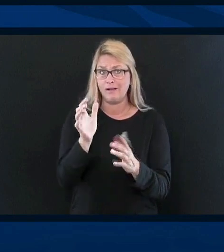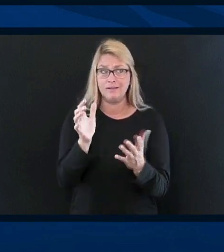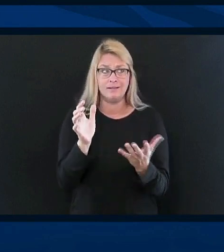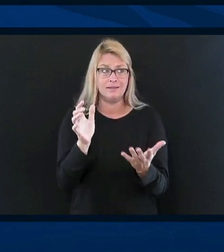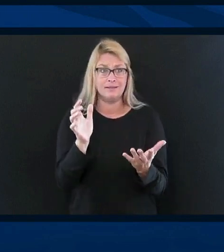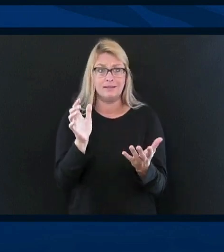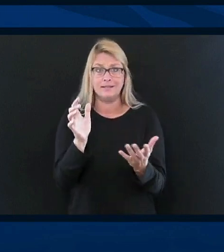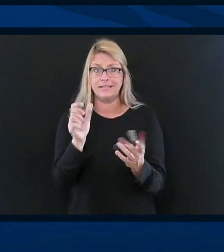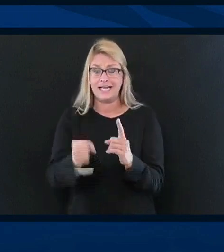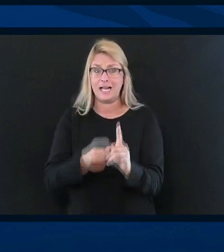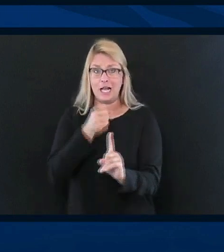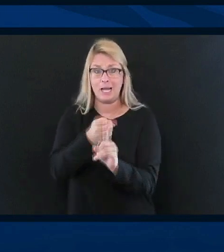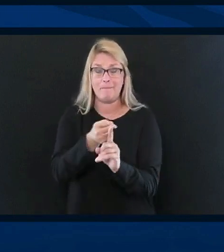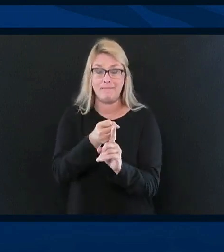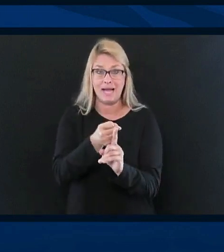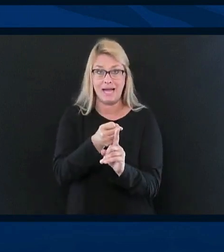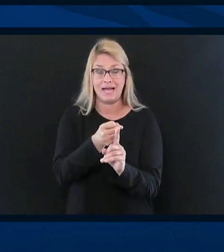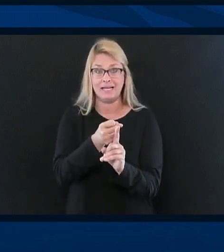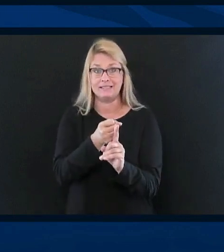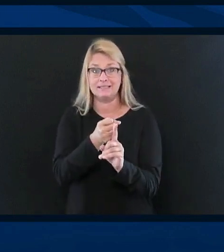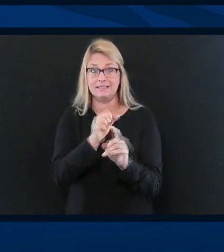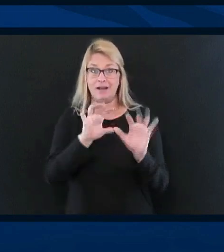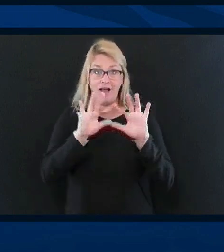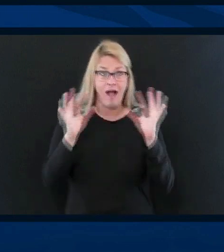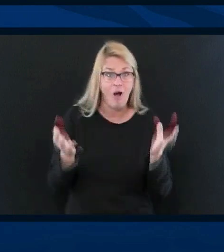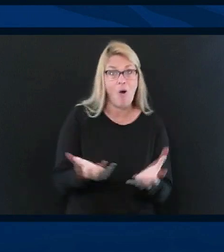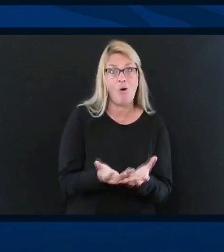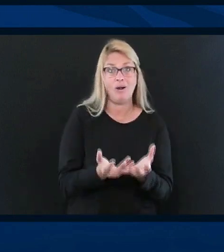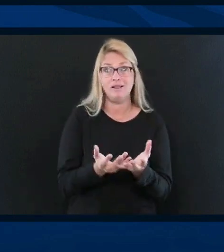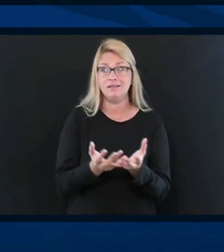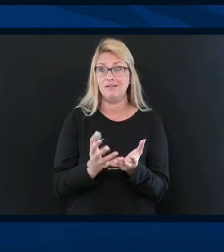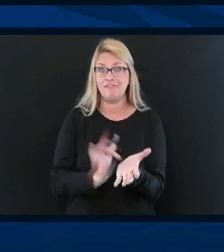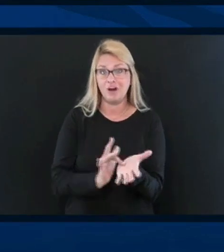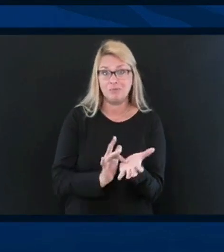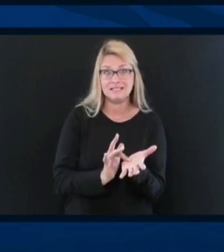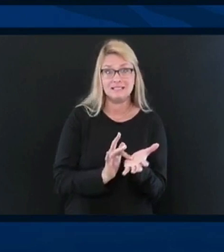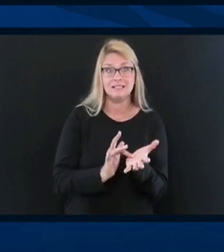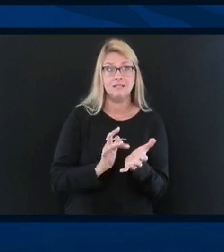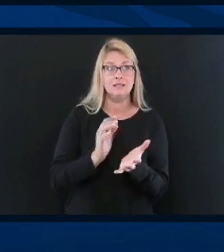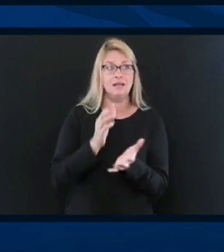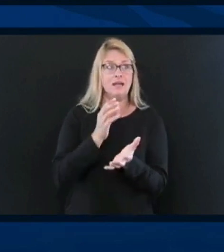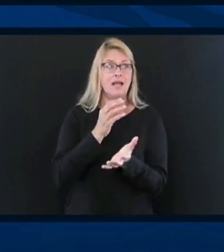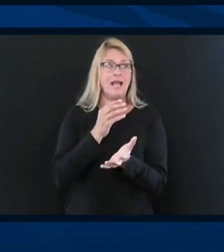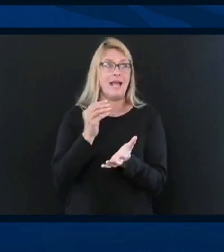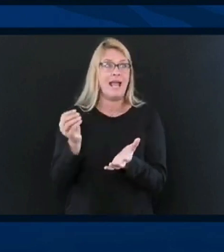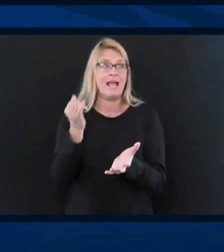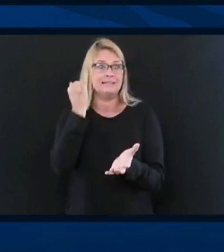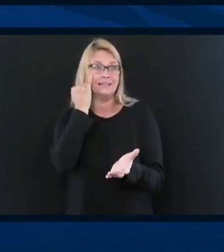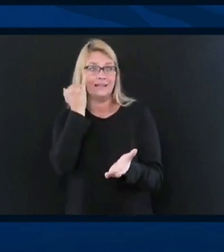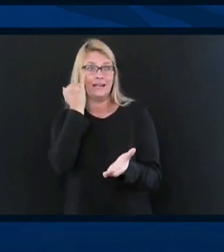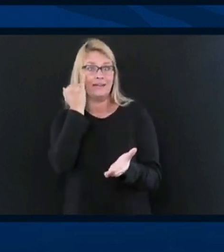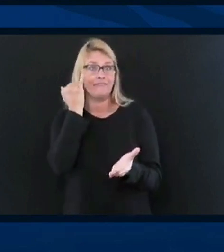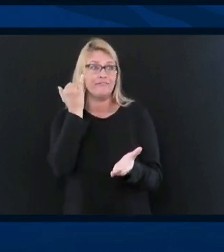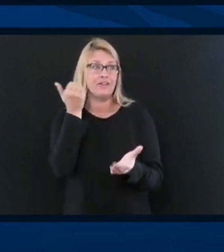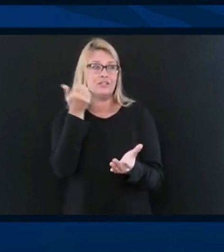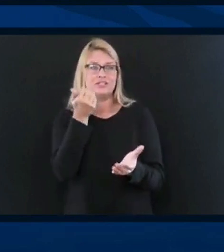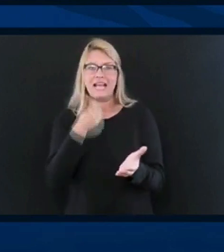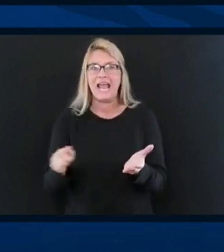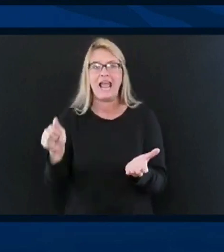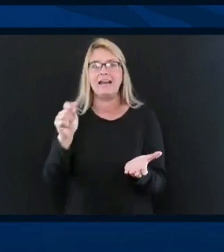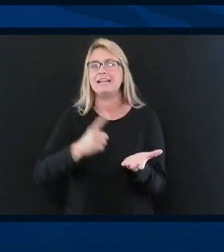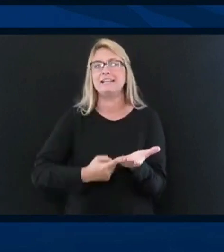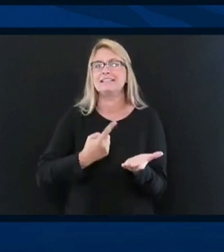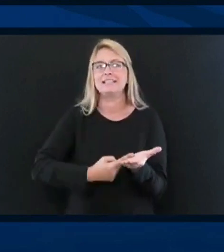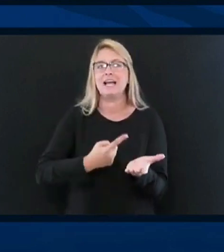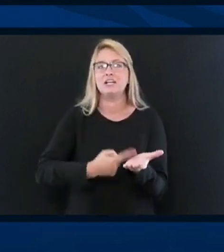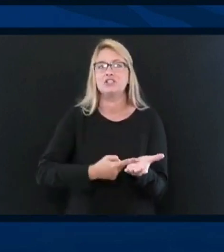of flu vaccinations as a whole? And if so, is there any discussion or plan pending